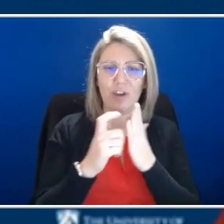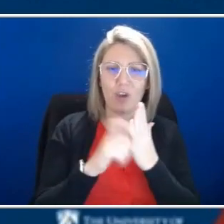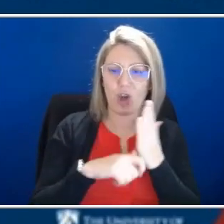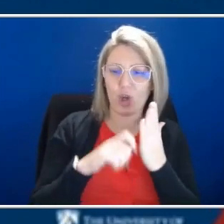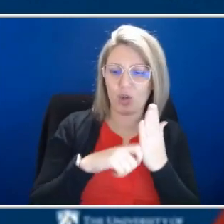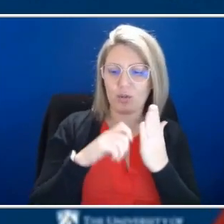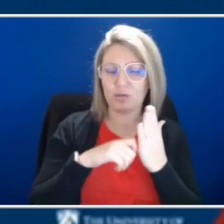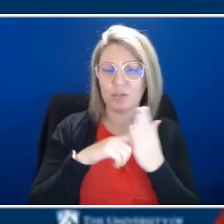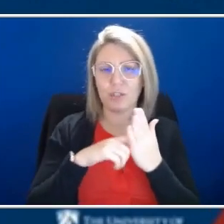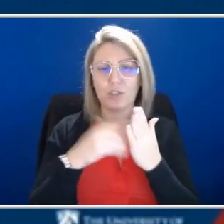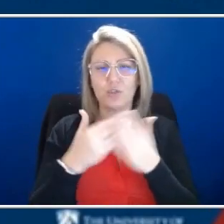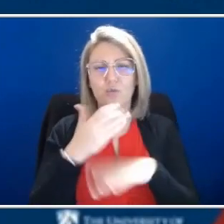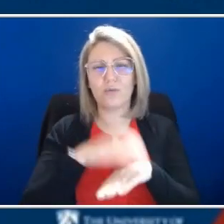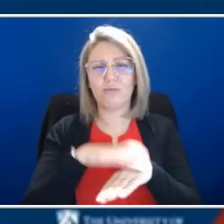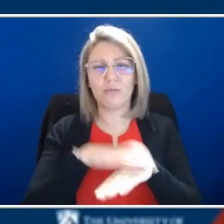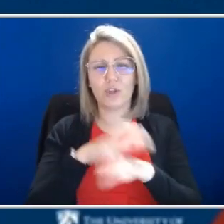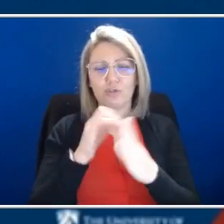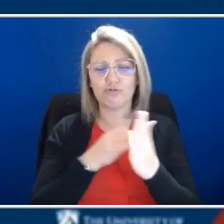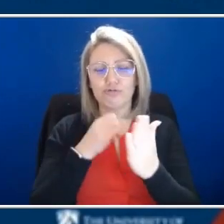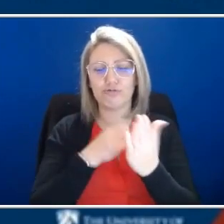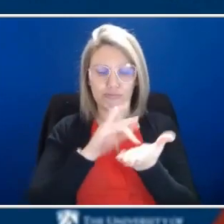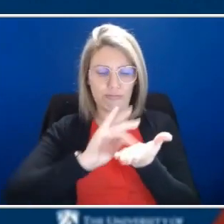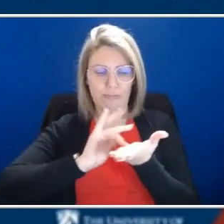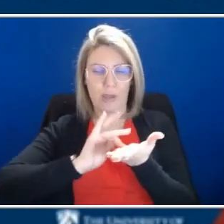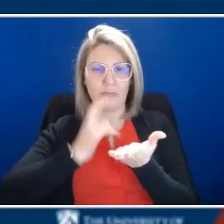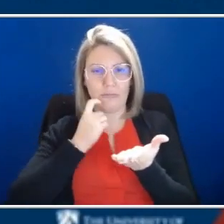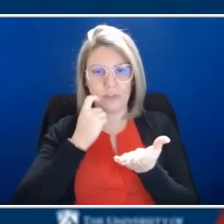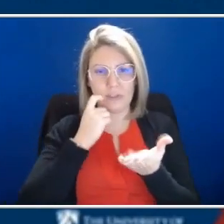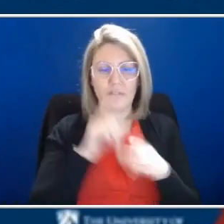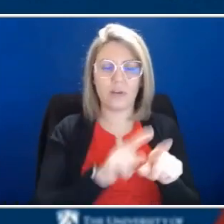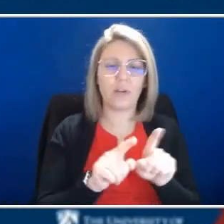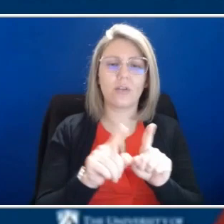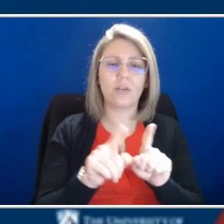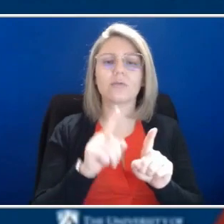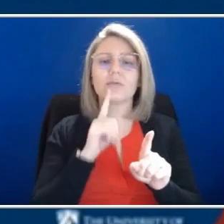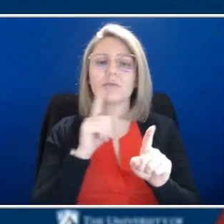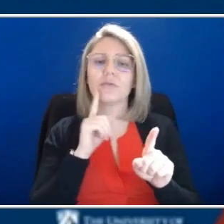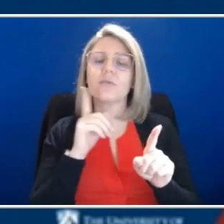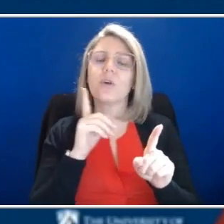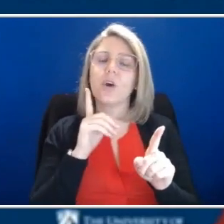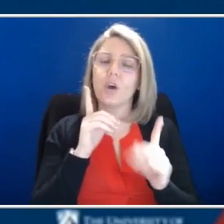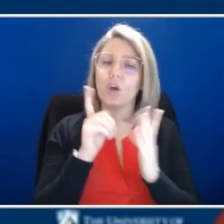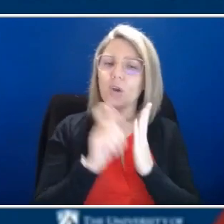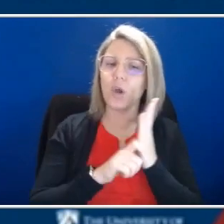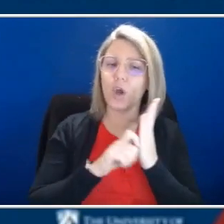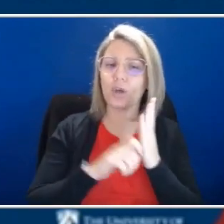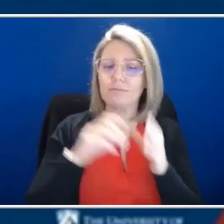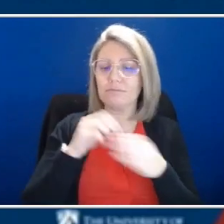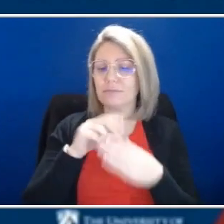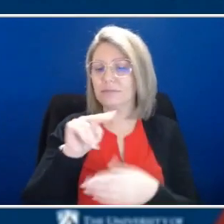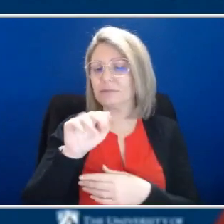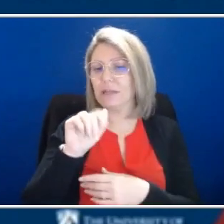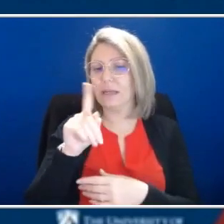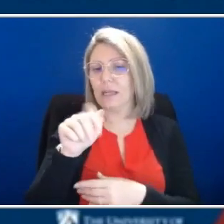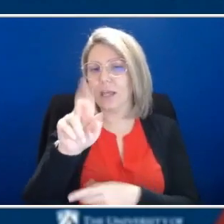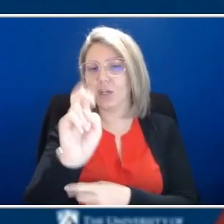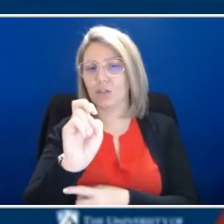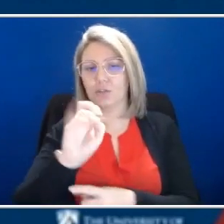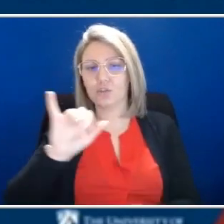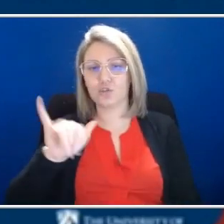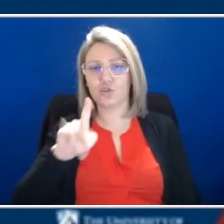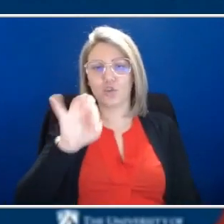Journal of Medicine recently, but also a large article in Nature in July that really tried